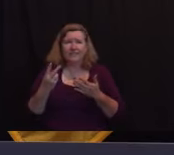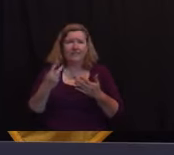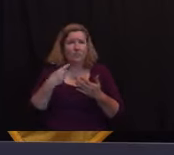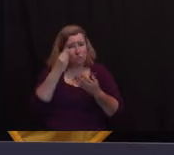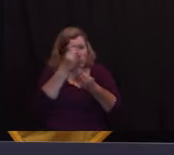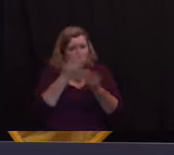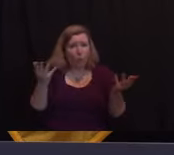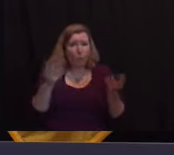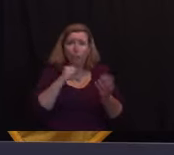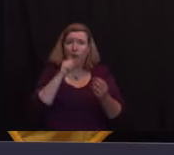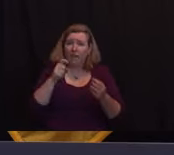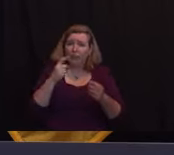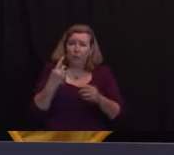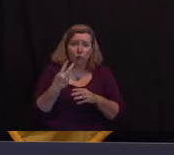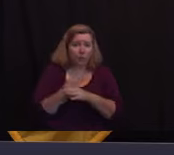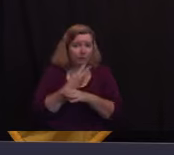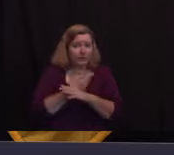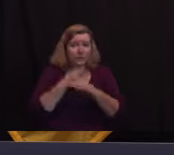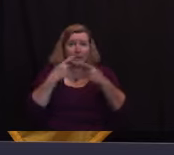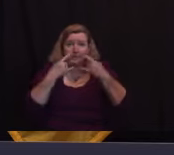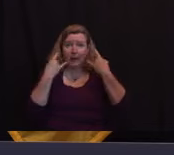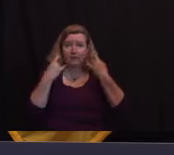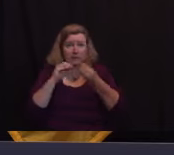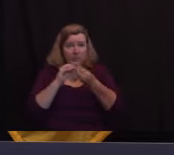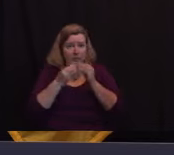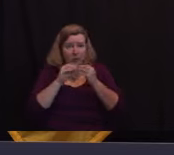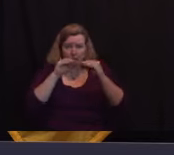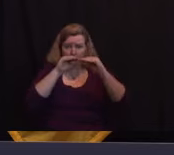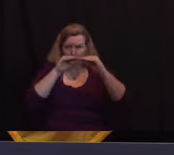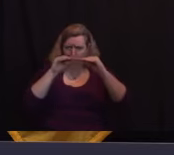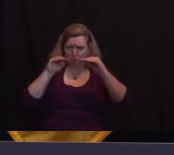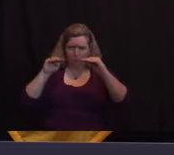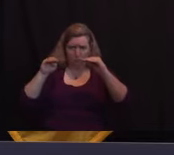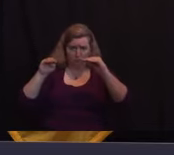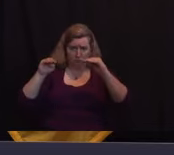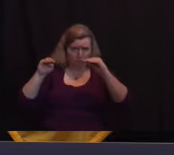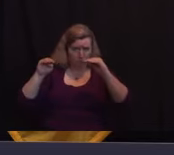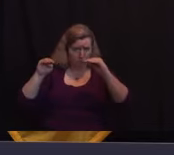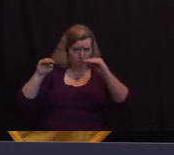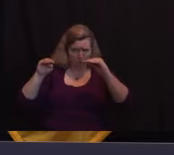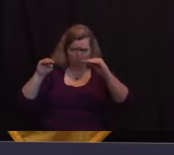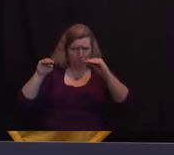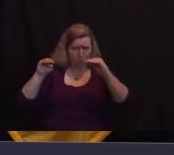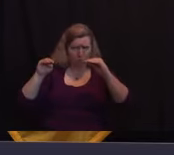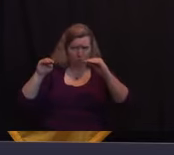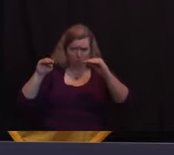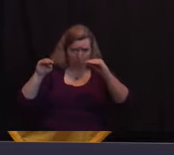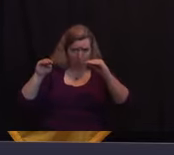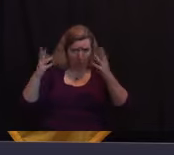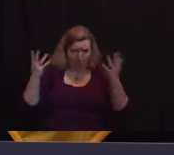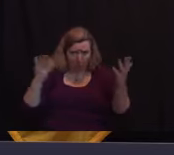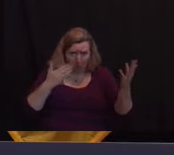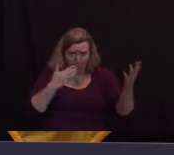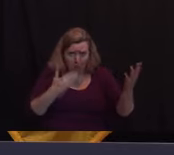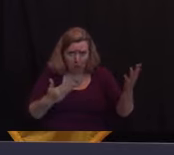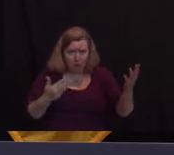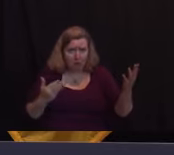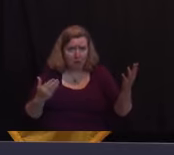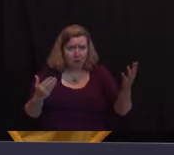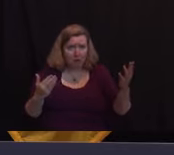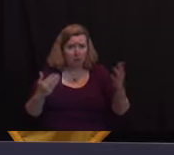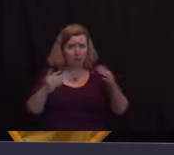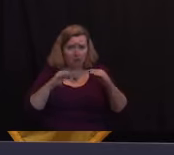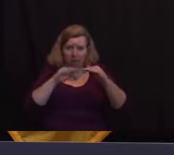anymore, and the numbers have stayed good, right? So when it stayed good, including they've continued to go in the right direction. So